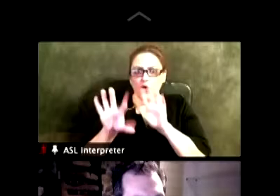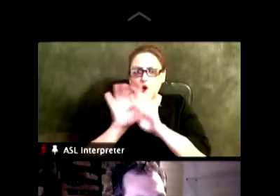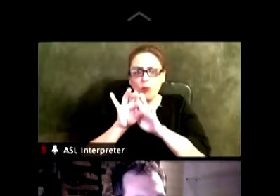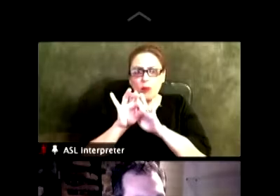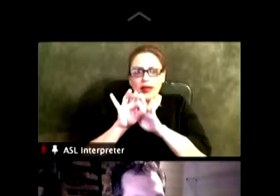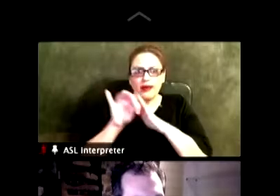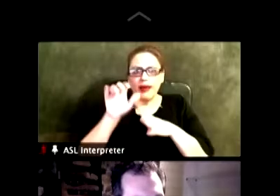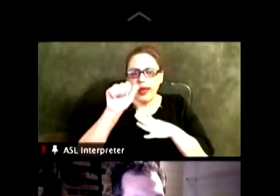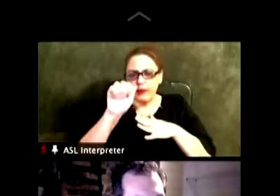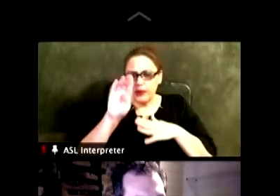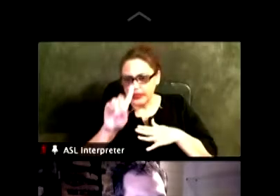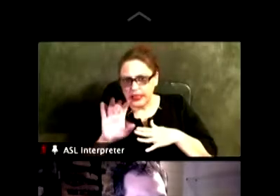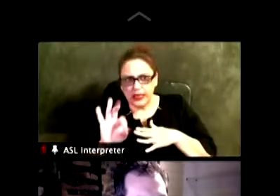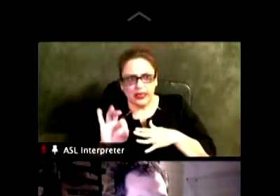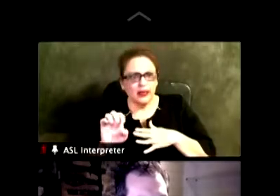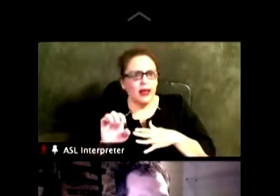ago.